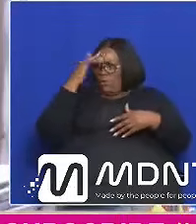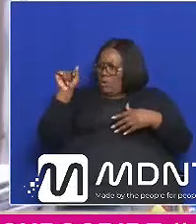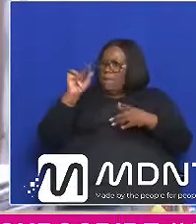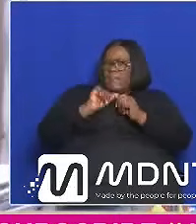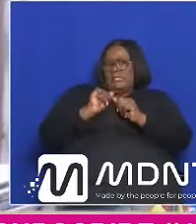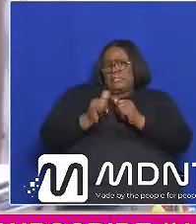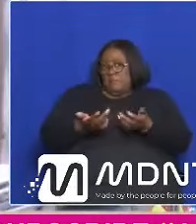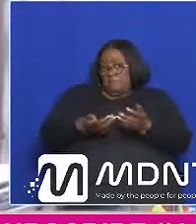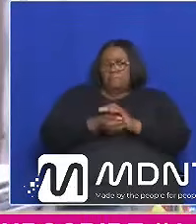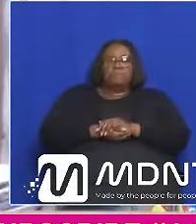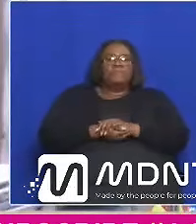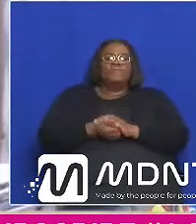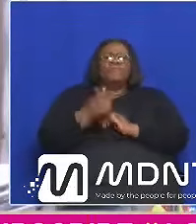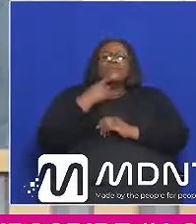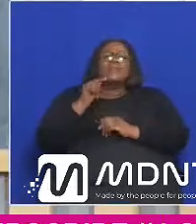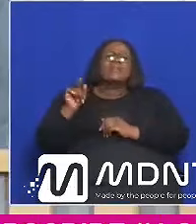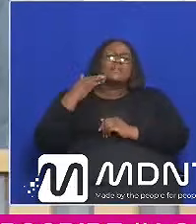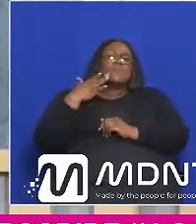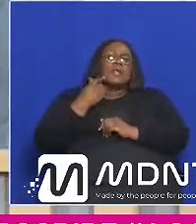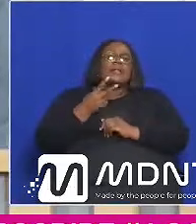is in 2022?